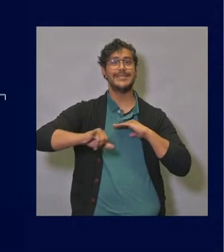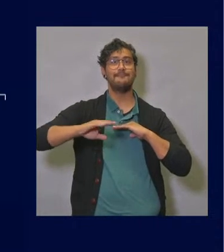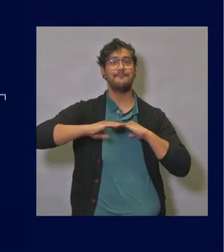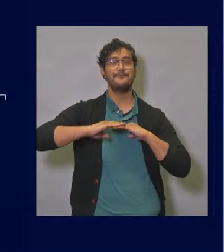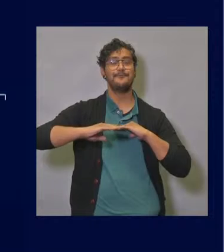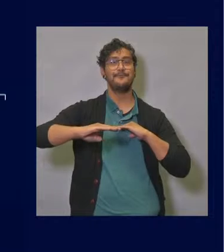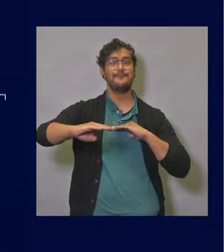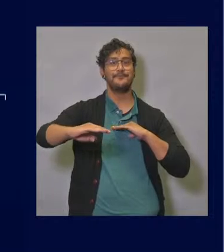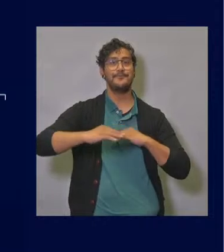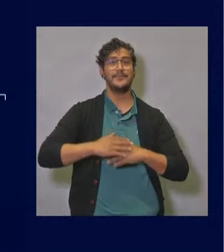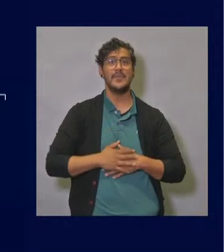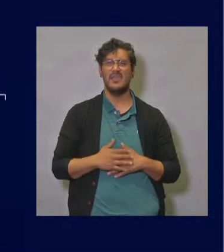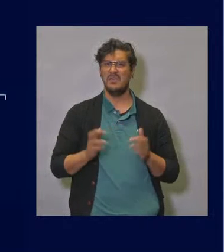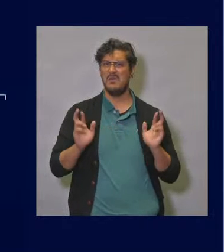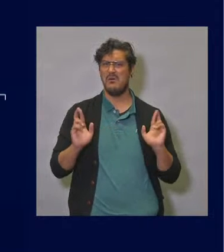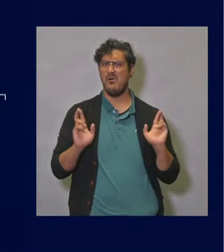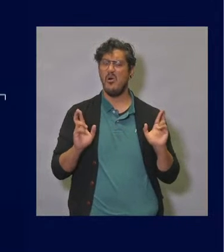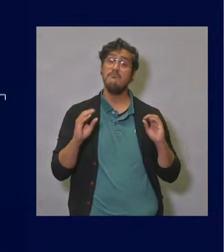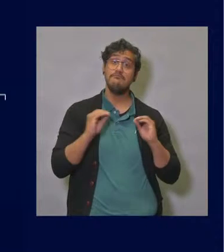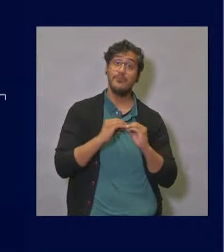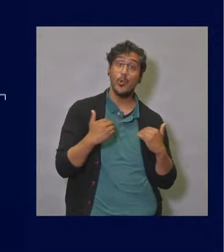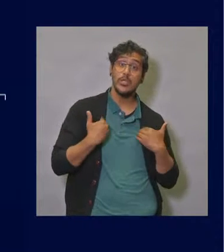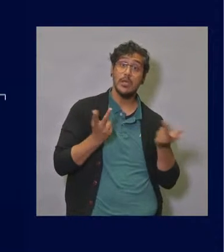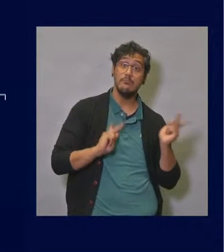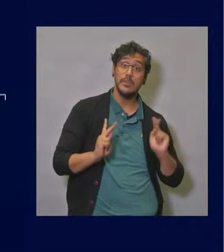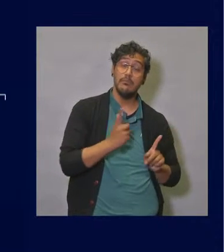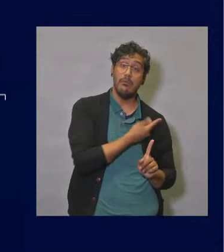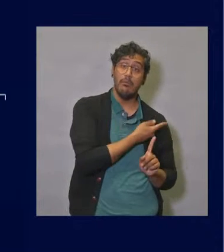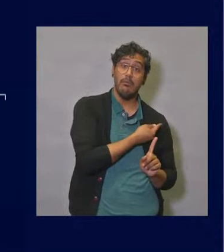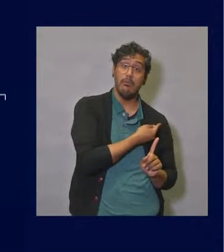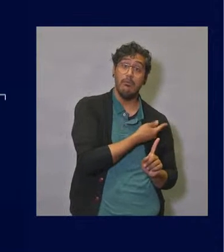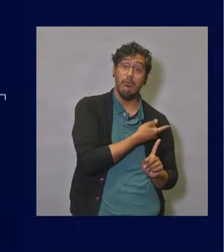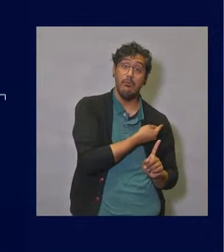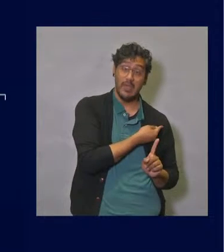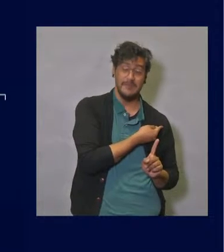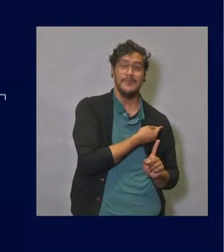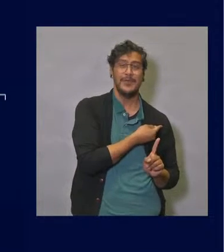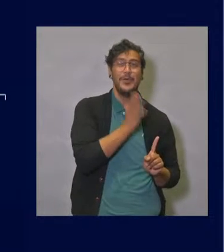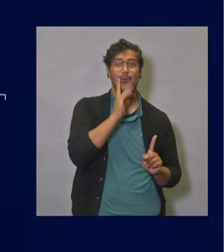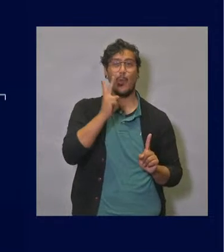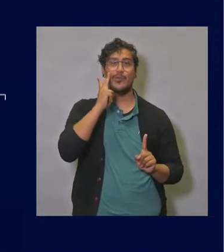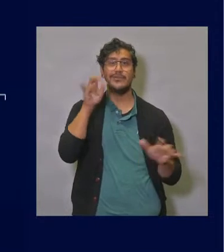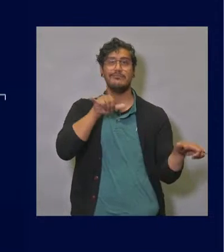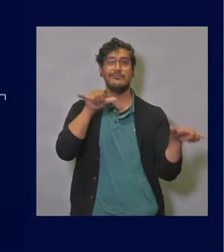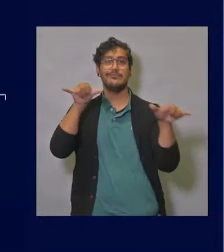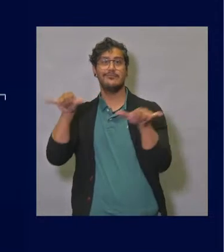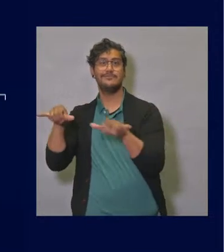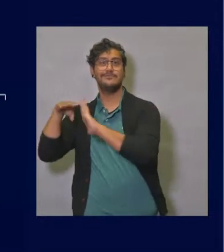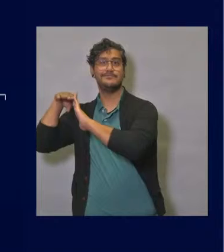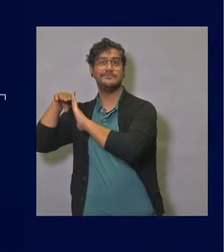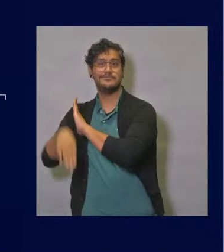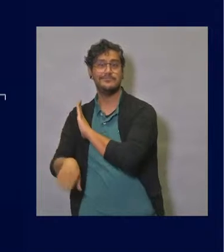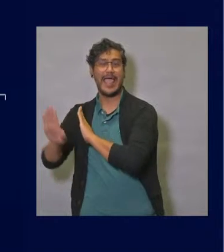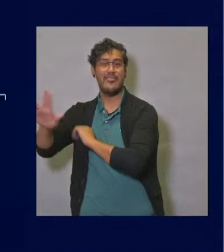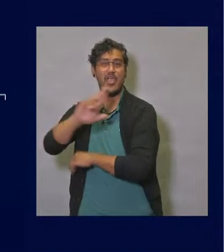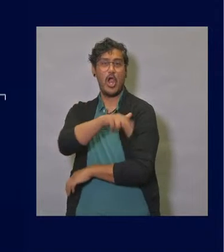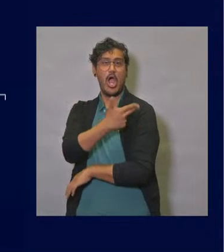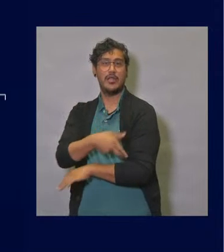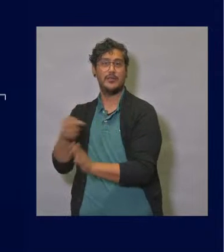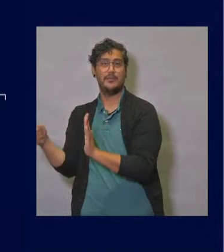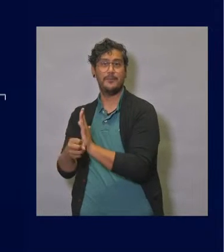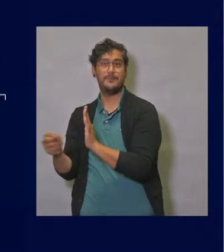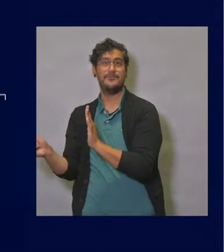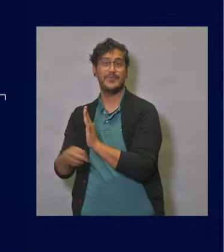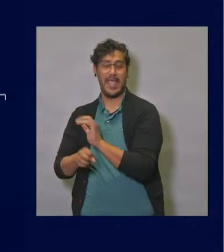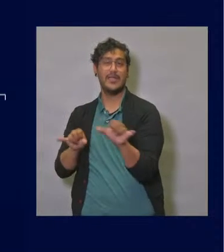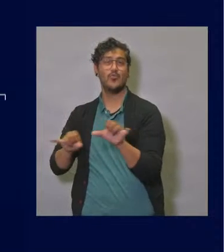We're hopeful that as more younger people are vaccinated, we see a similar stark decline in their hospitalization rates as